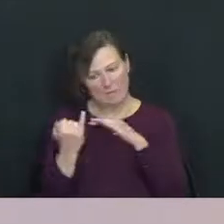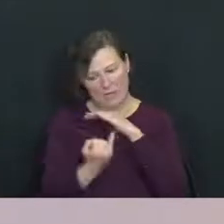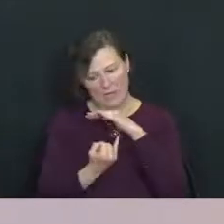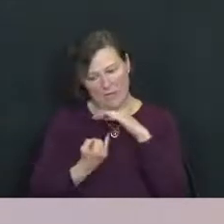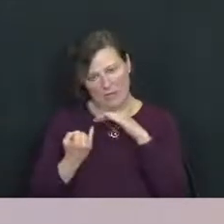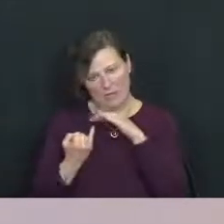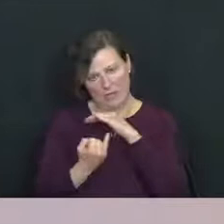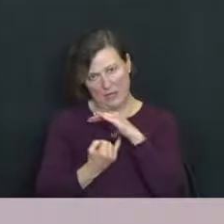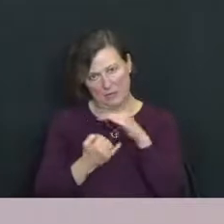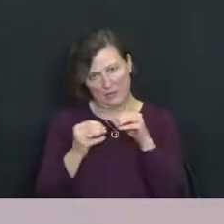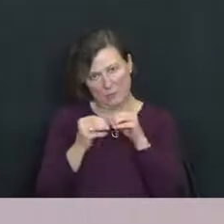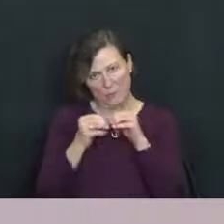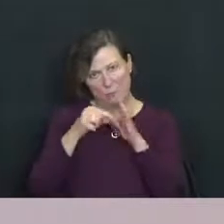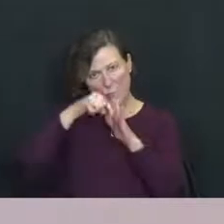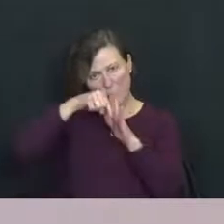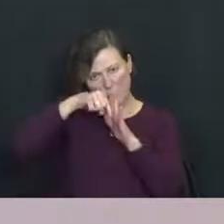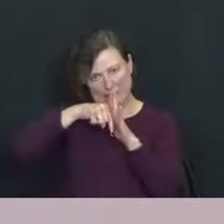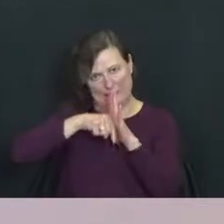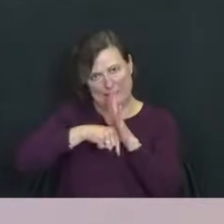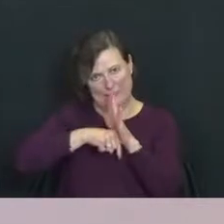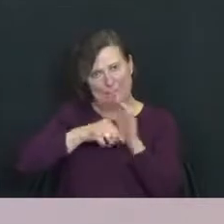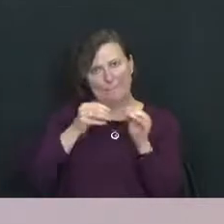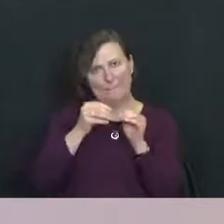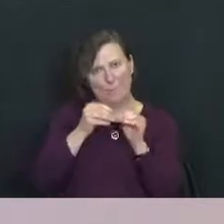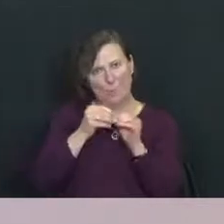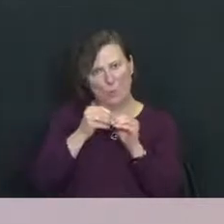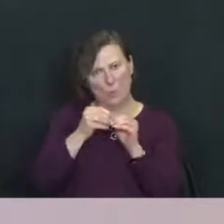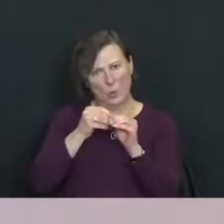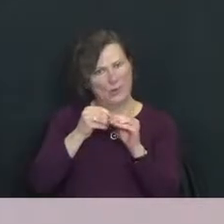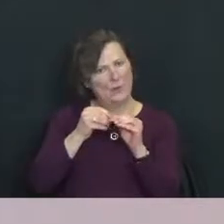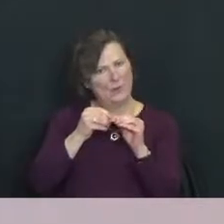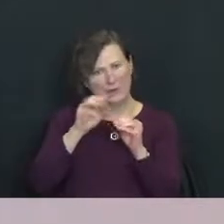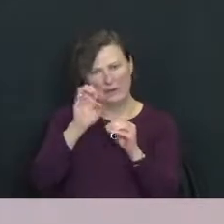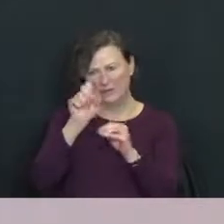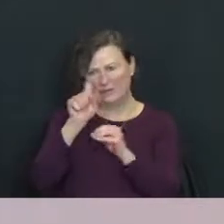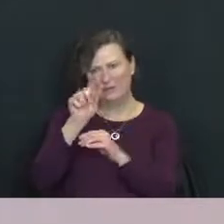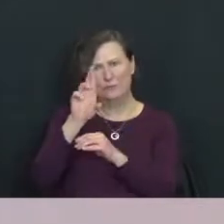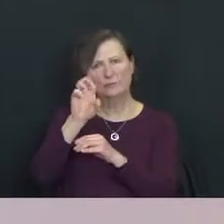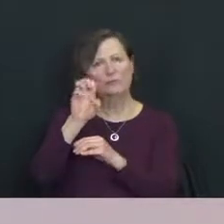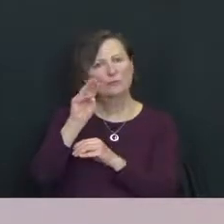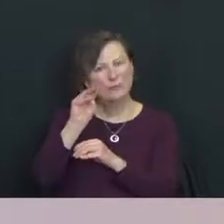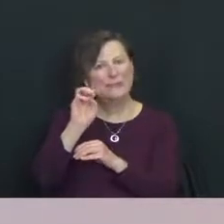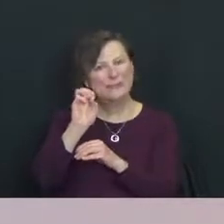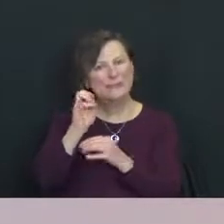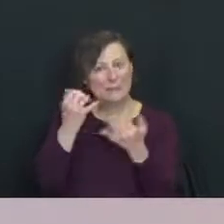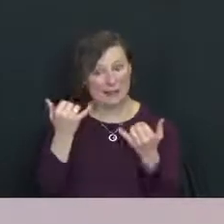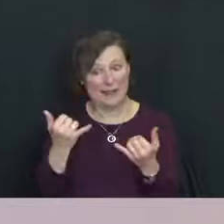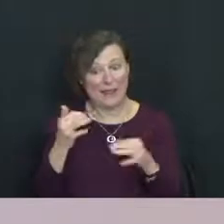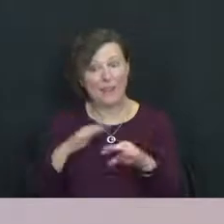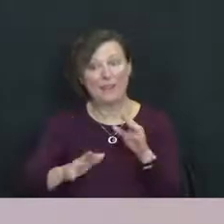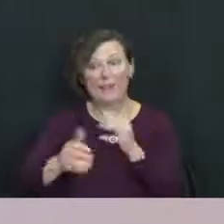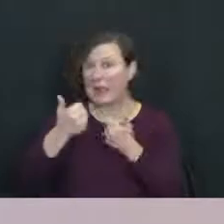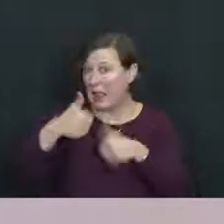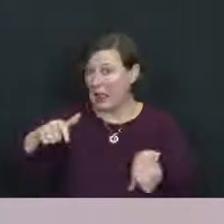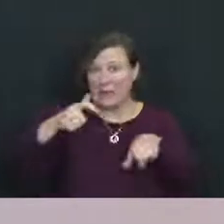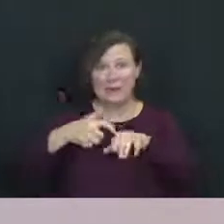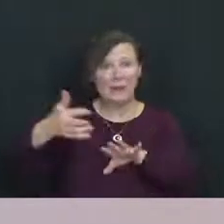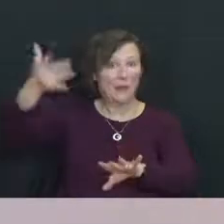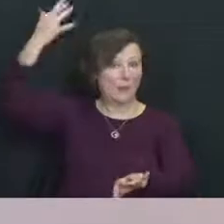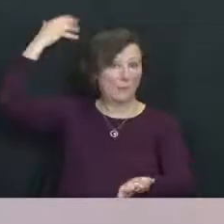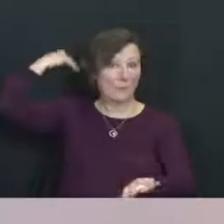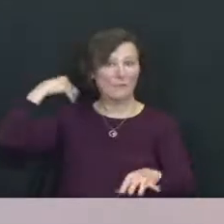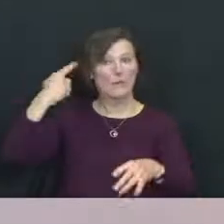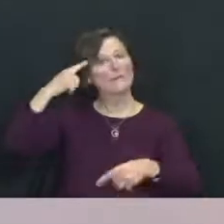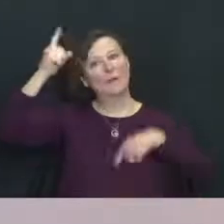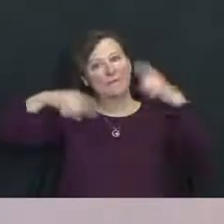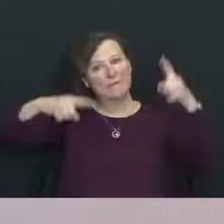more extreme now than at any point in American history, I would say. For a variety of